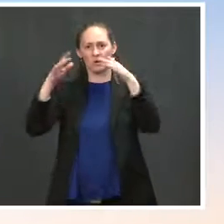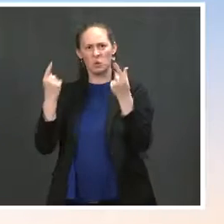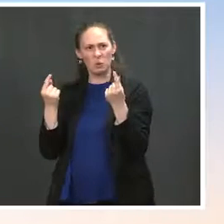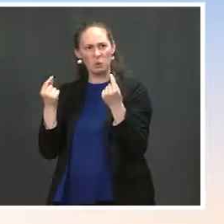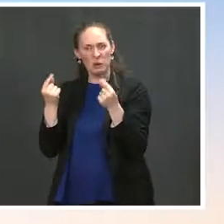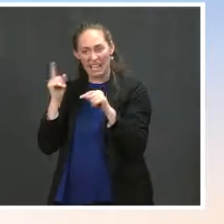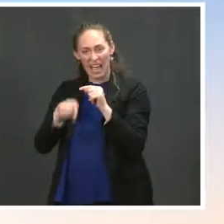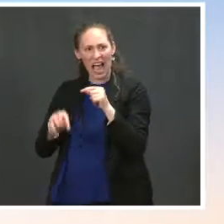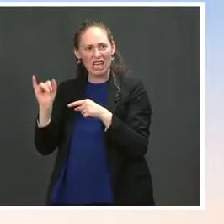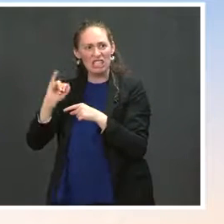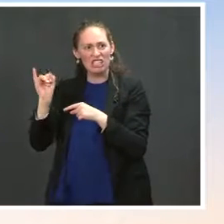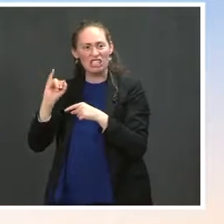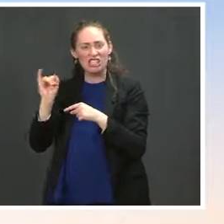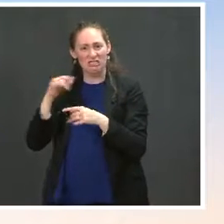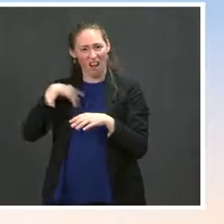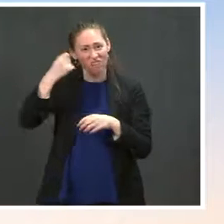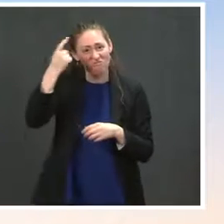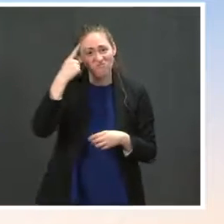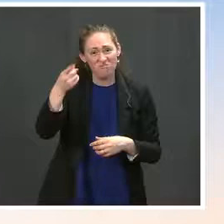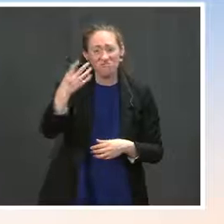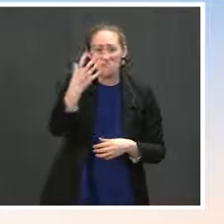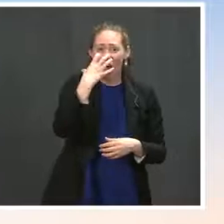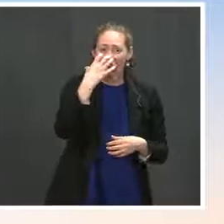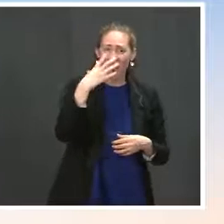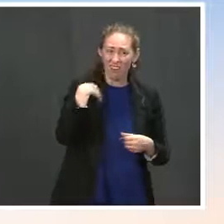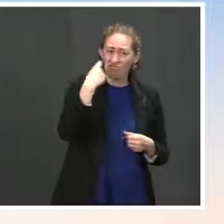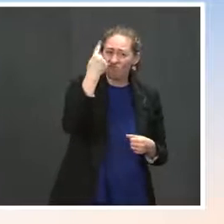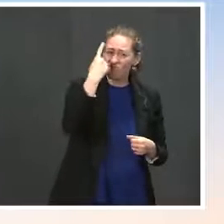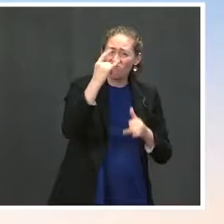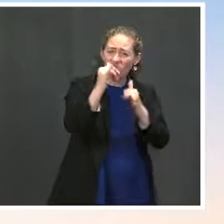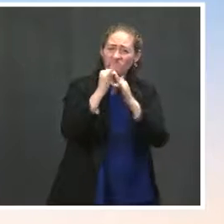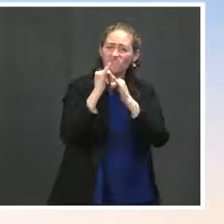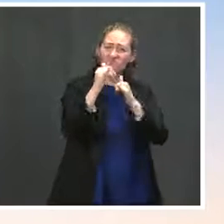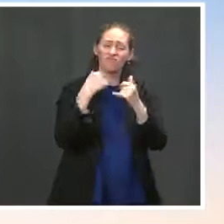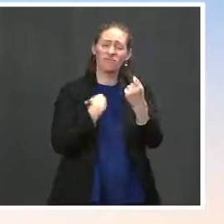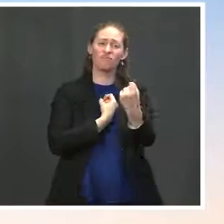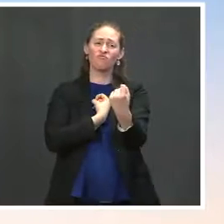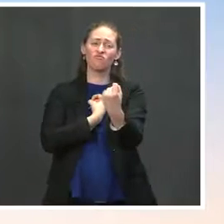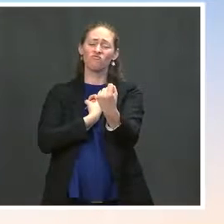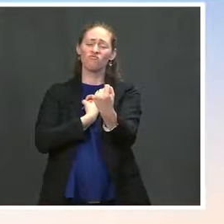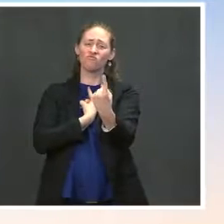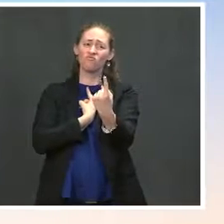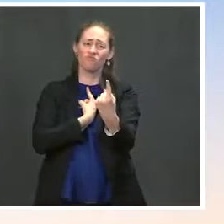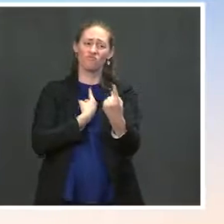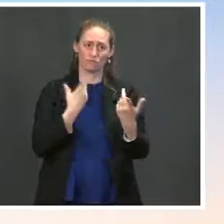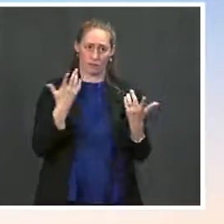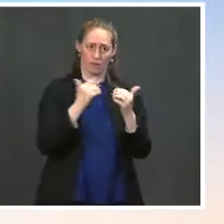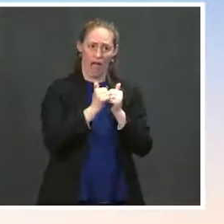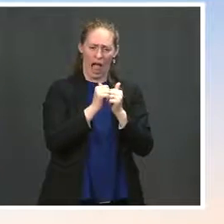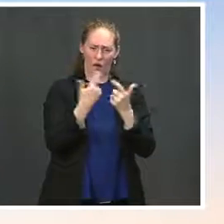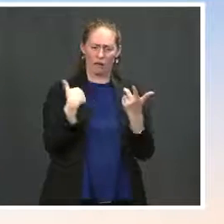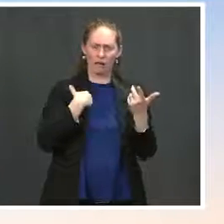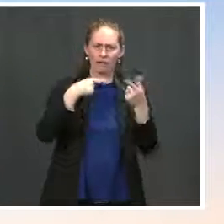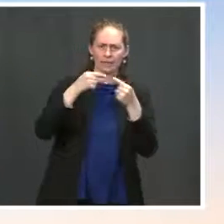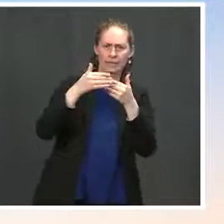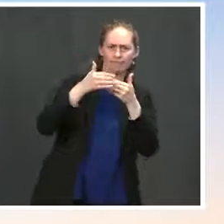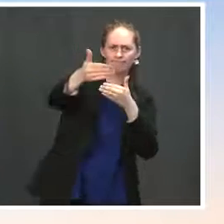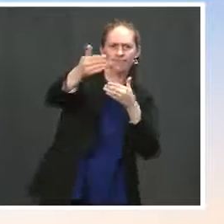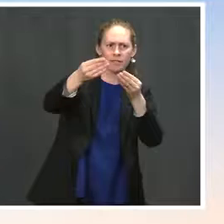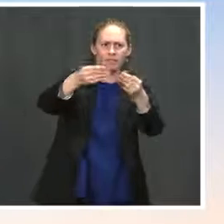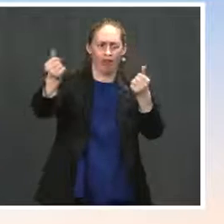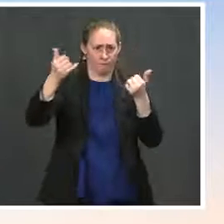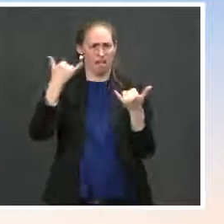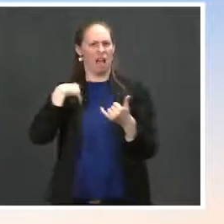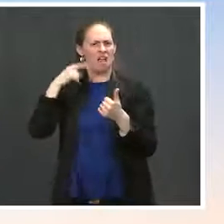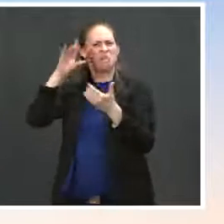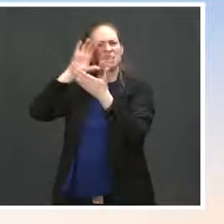angry, and I share that anger. It's frustration. But how do you get from here to there to get it done? And I believe what President Biden is doing